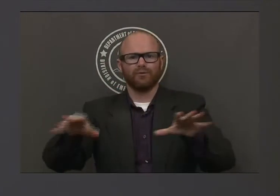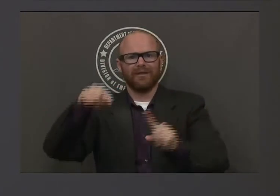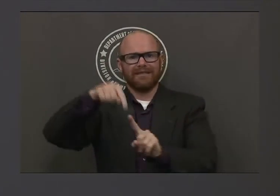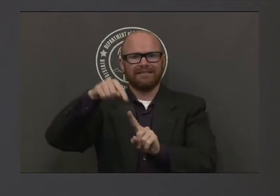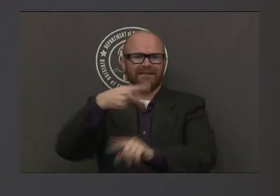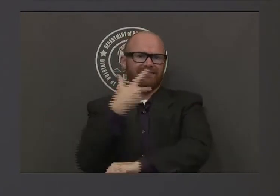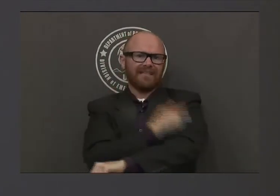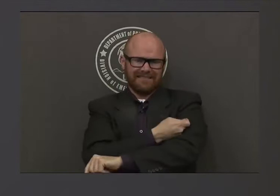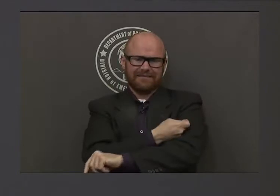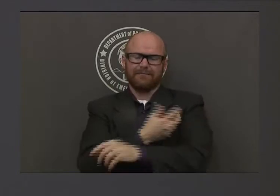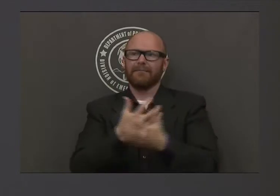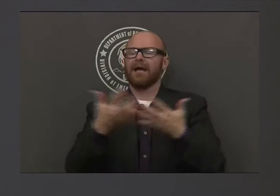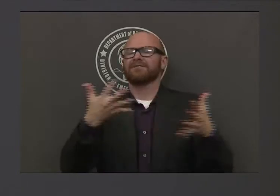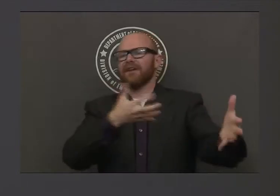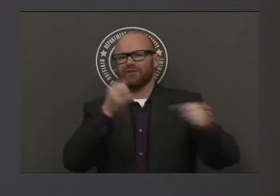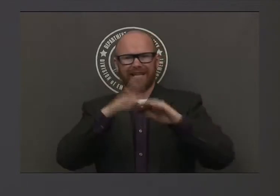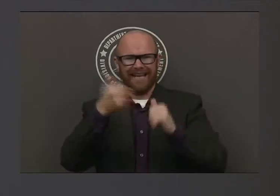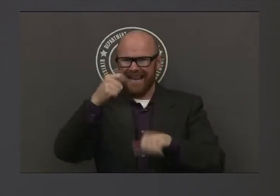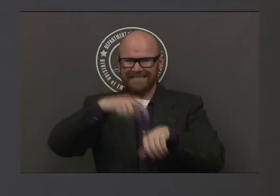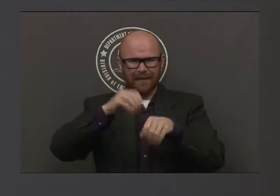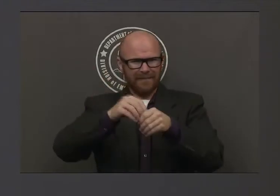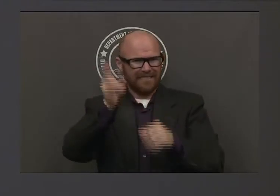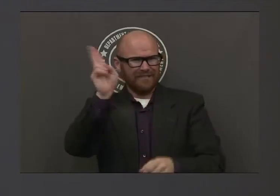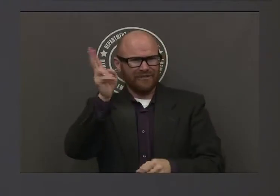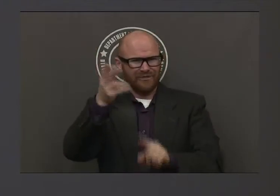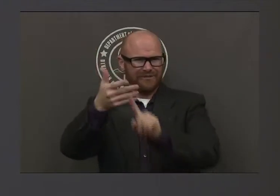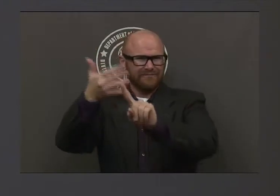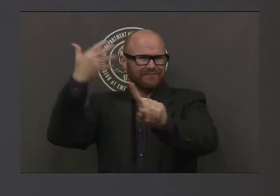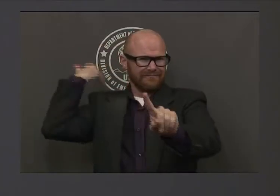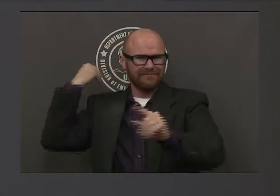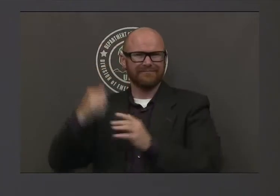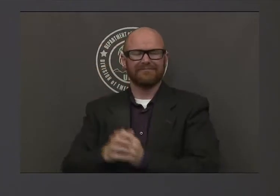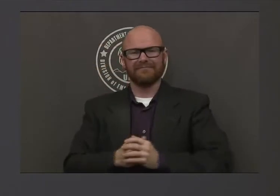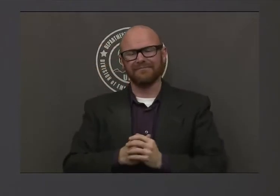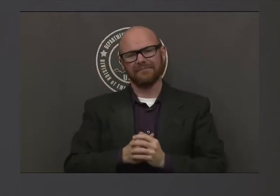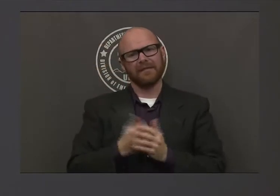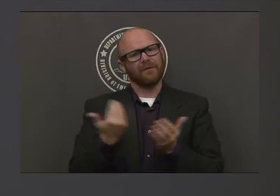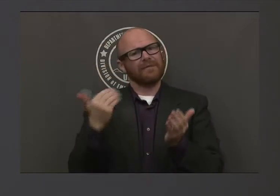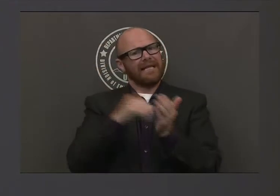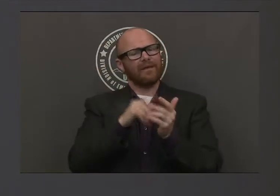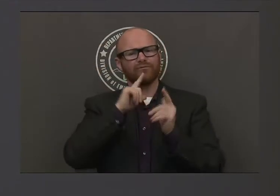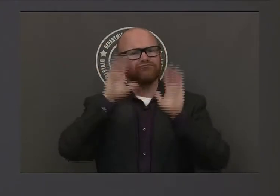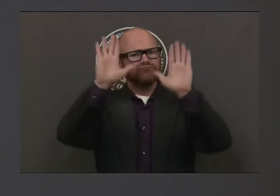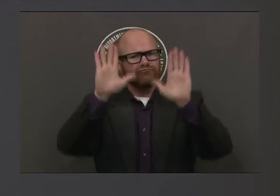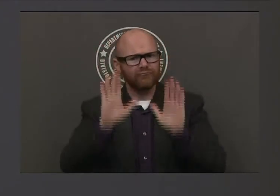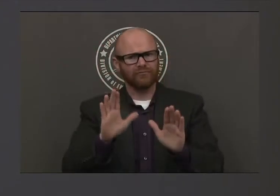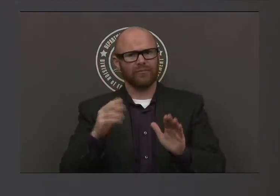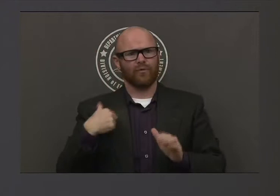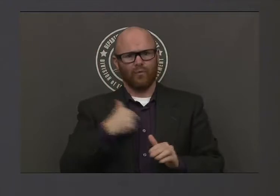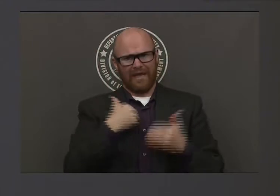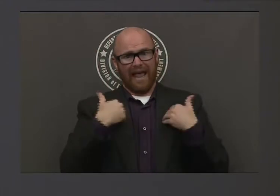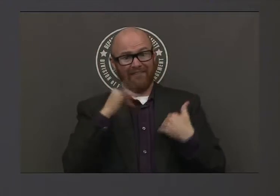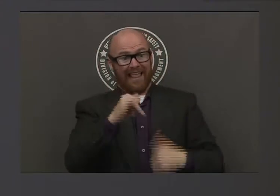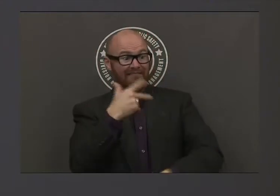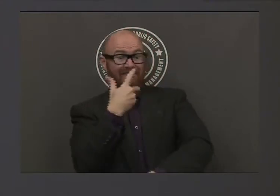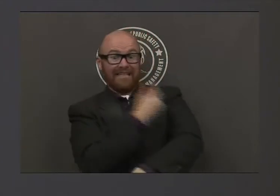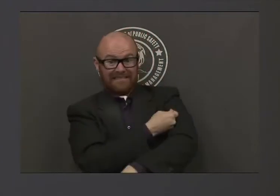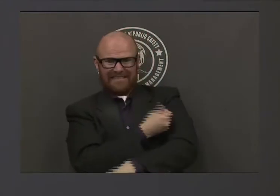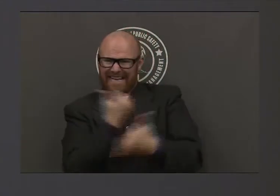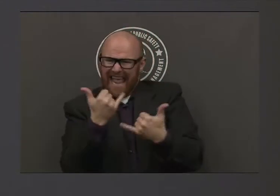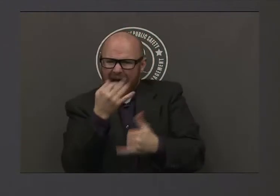doing what they've done. It has been in partnership with the federal government, but it's remarkable that we have a vaccine that's being approved